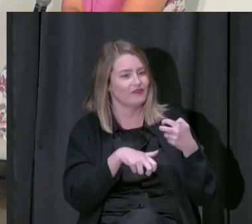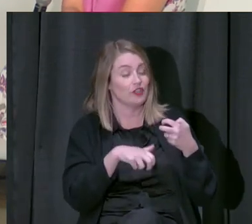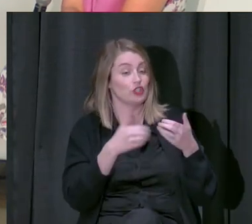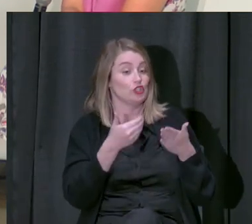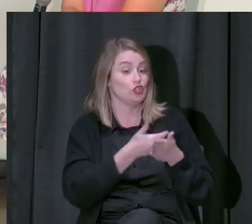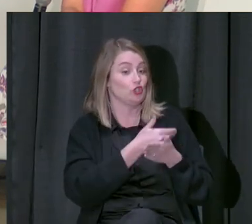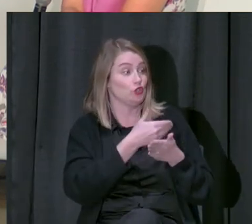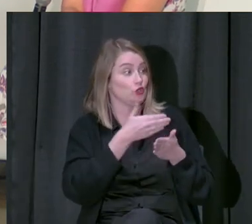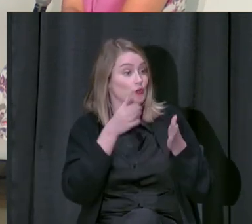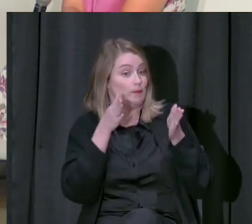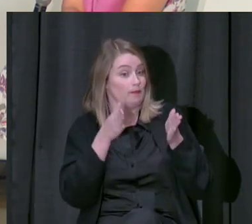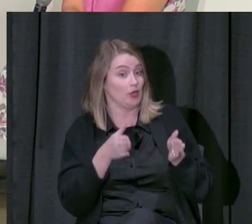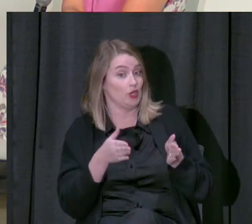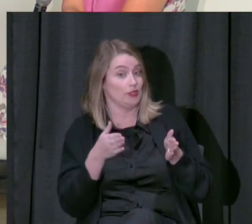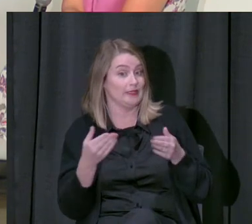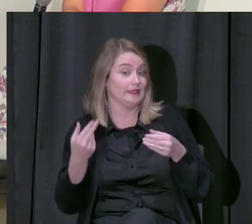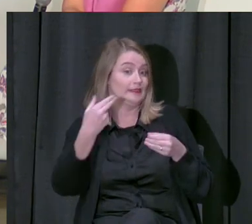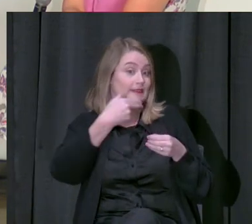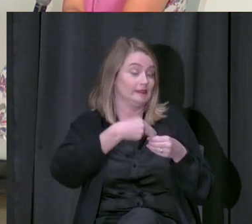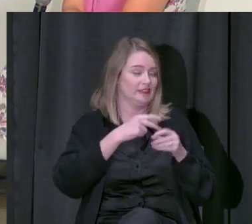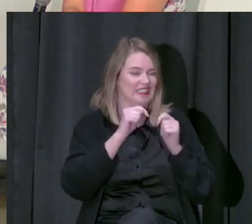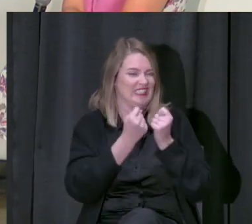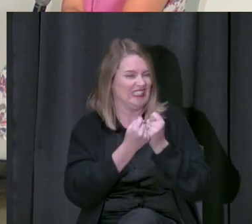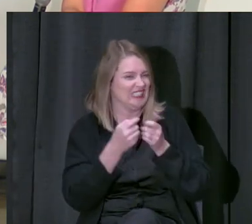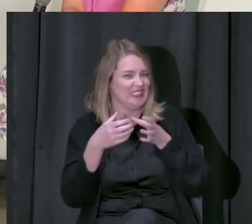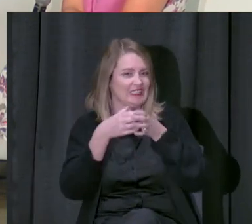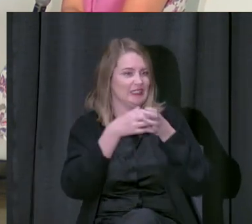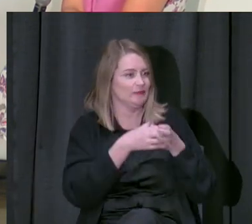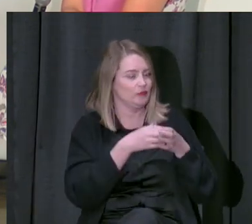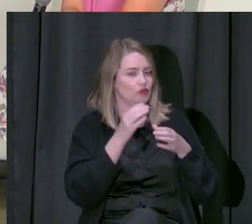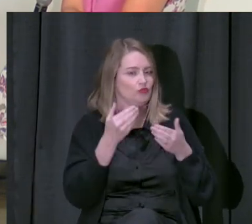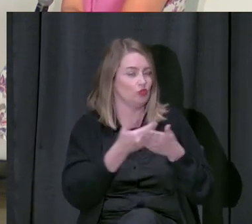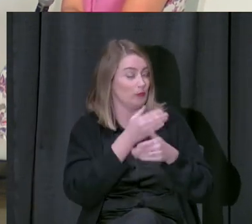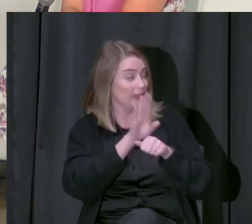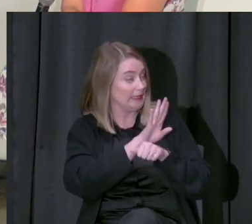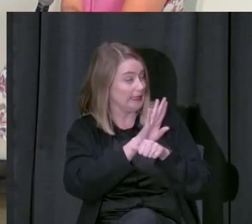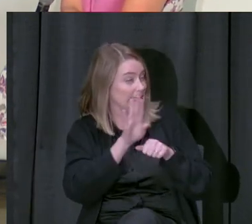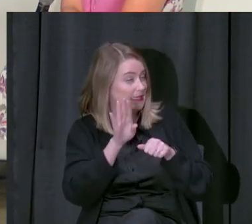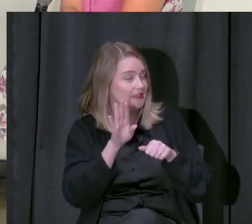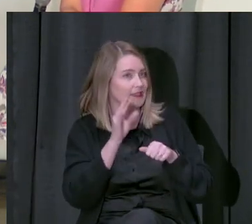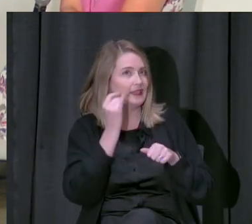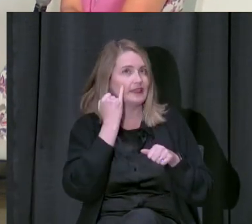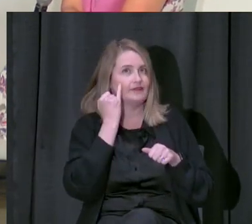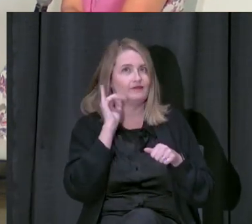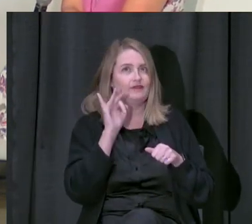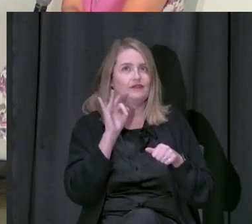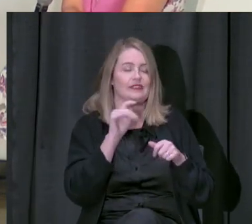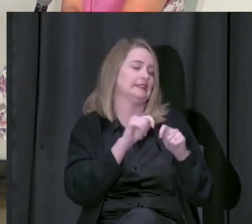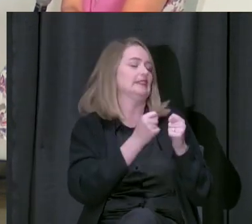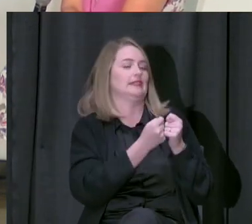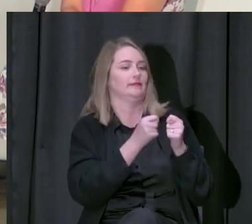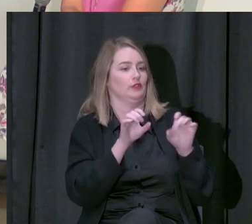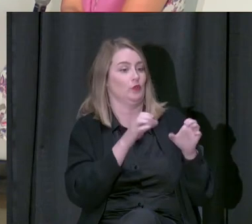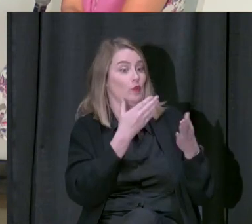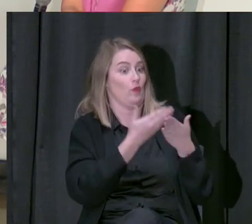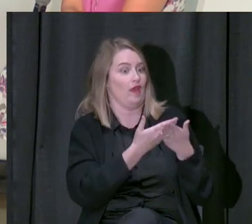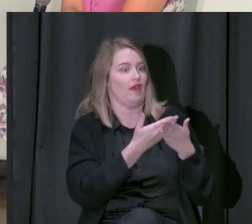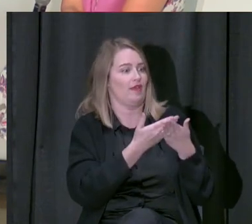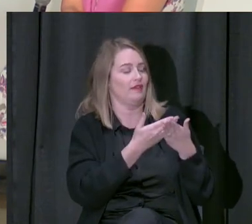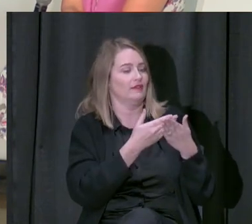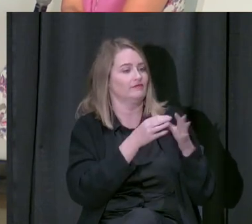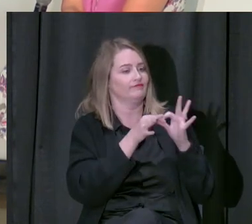board or a new business unit? Just curious if a team is doing really well in accessibility, but